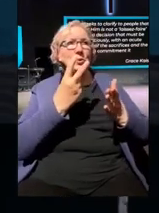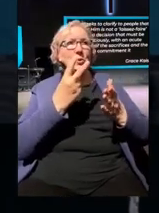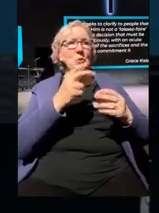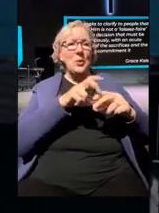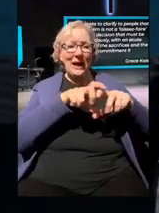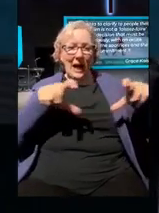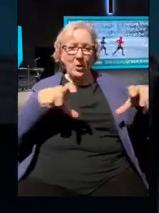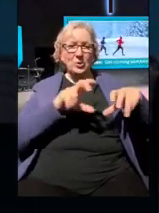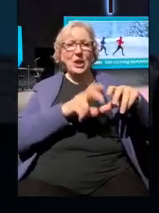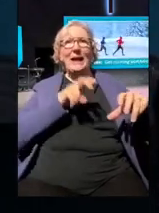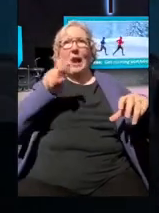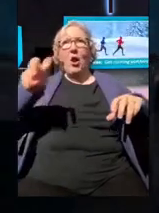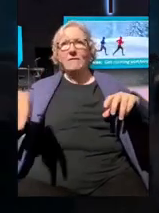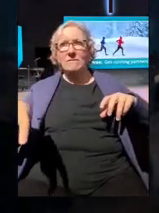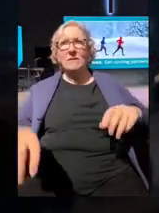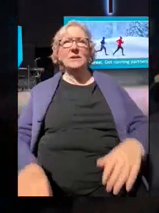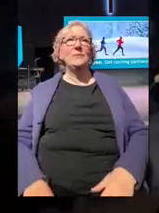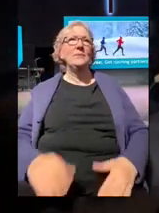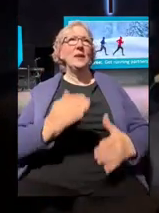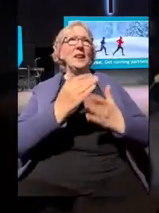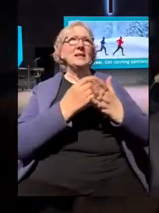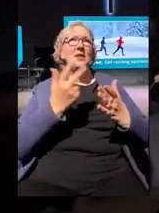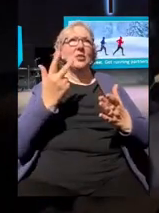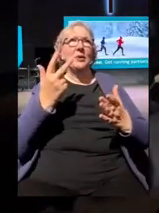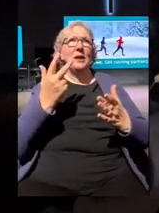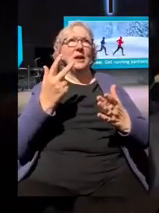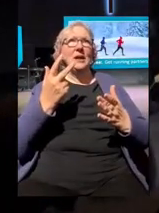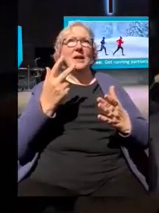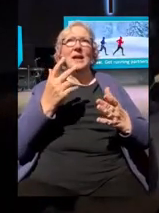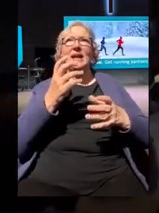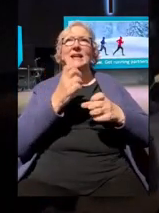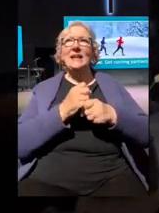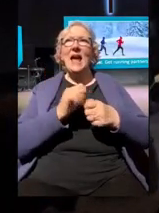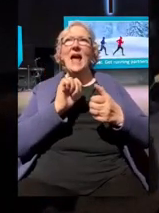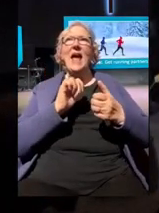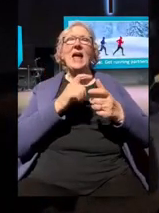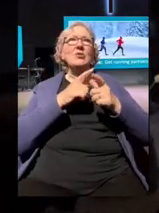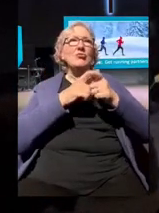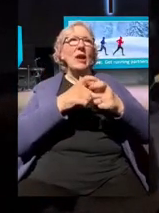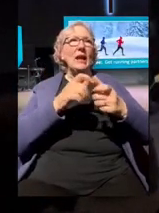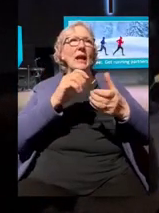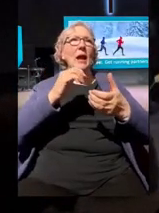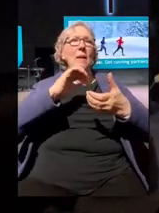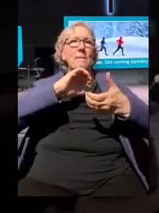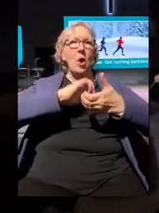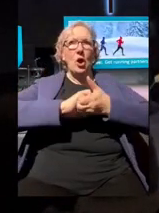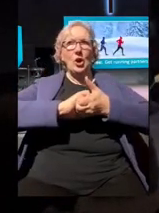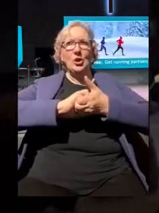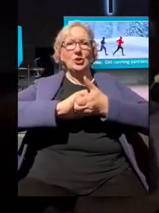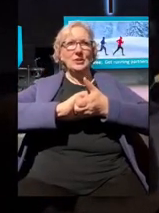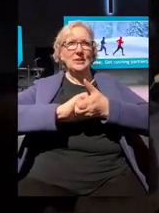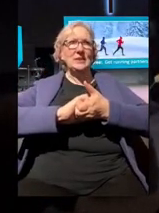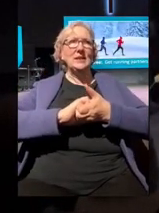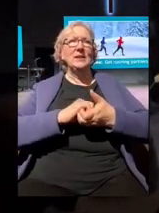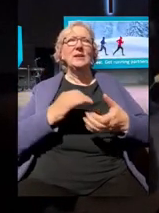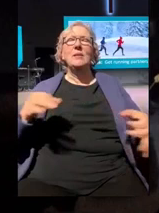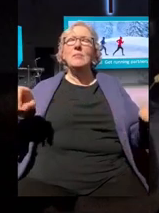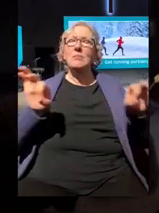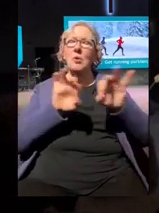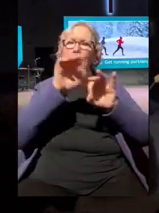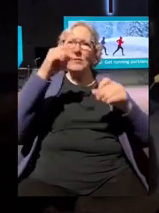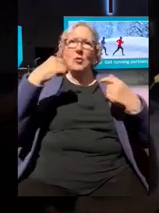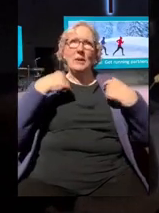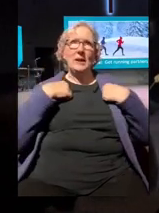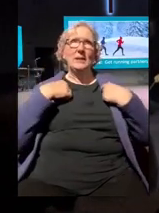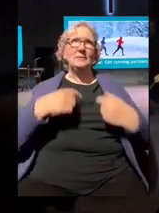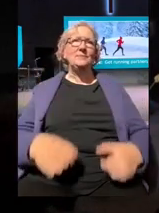three, get running partners. This was really critical for me. You know, for people who live in this